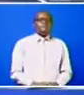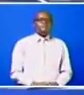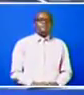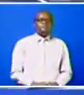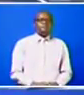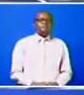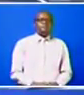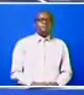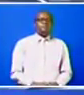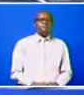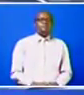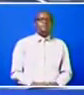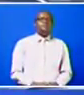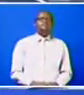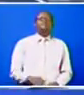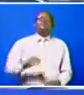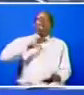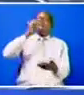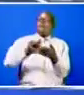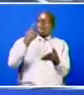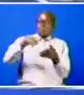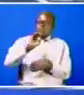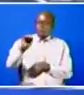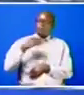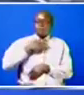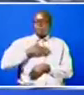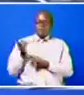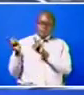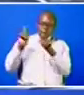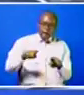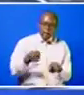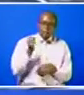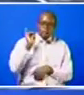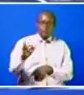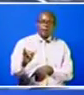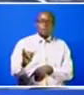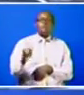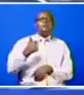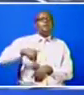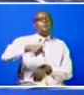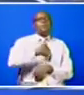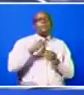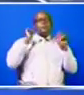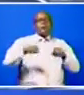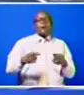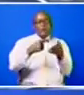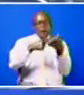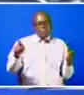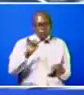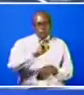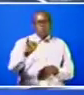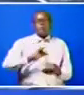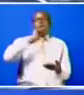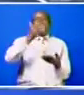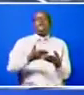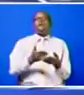And your plans have not been approved. Please just come so that at least we can pass them.